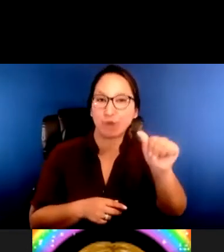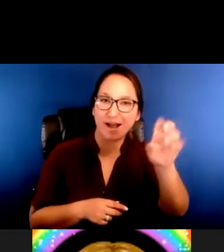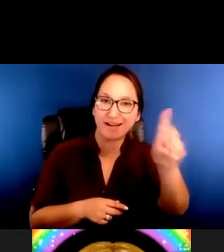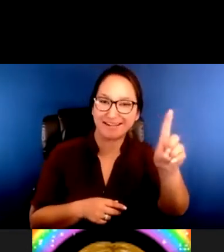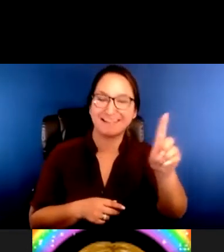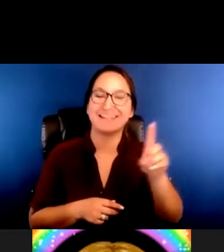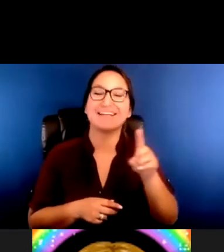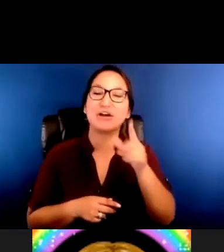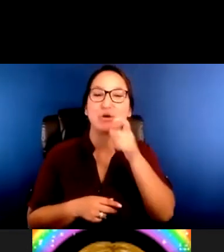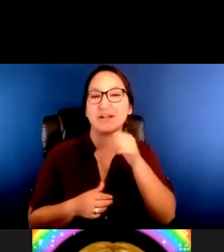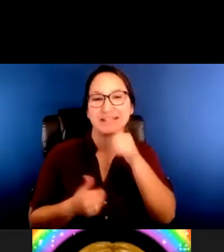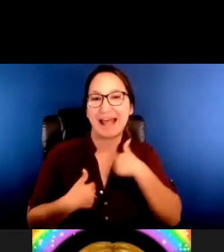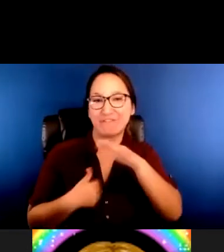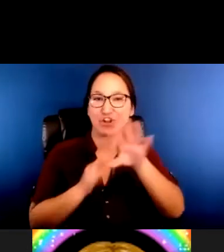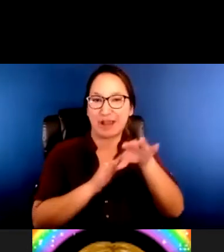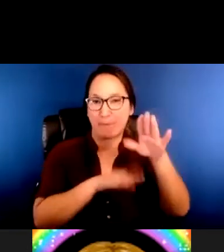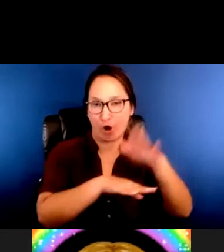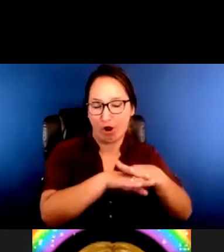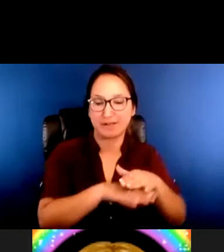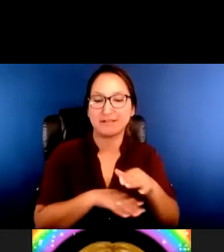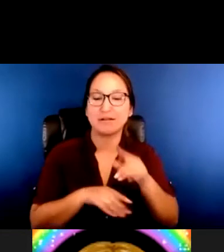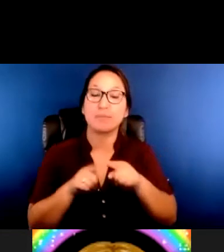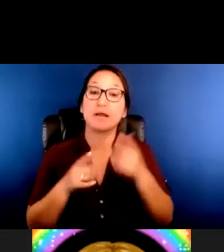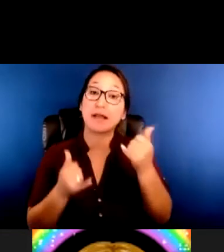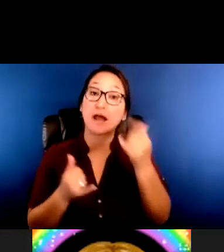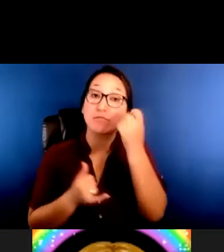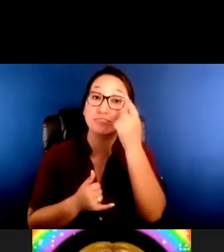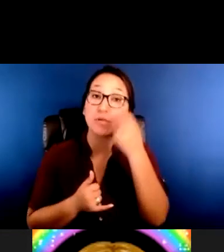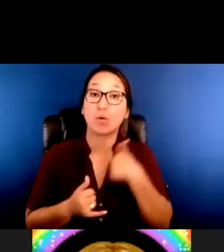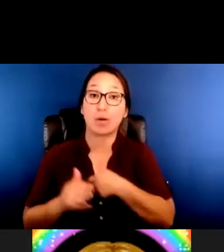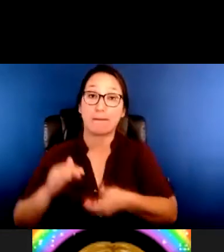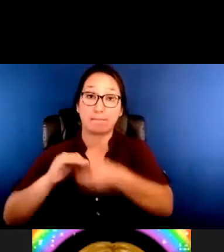are also partnering with Region 13. I